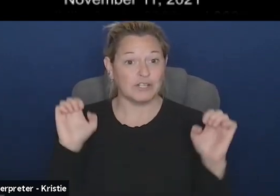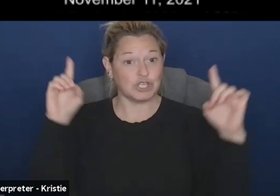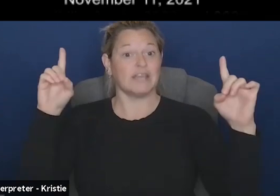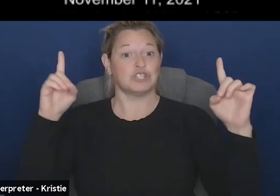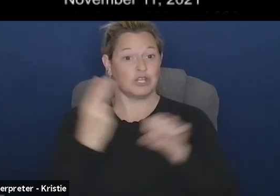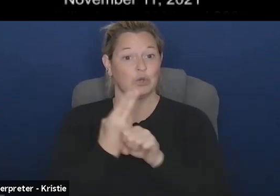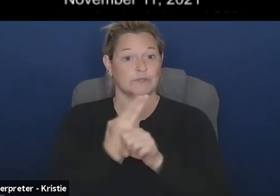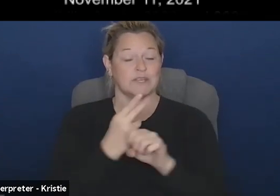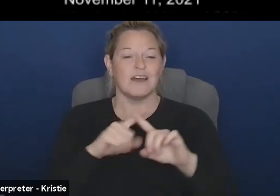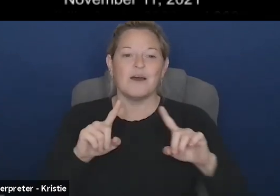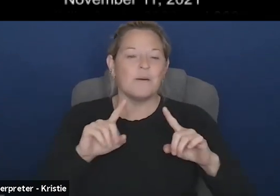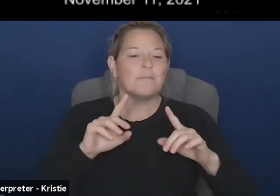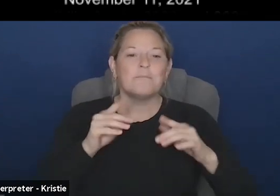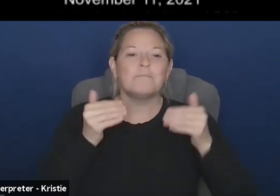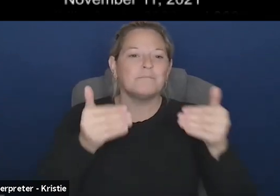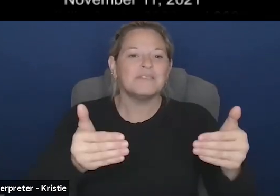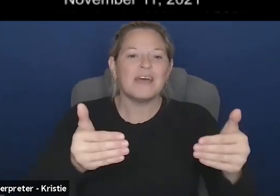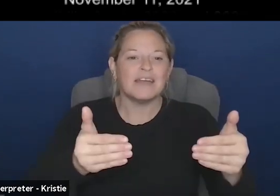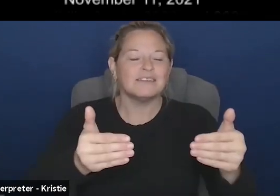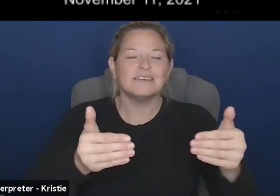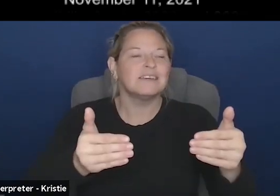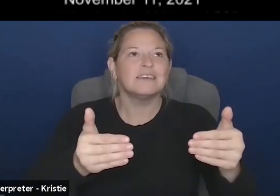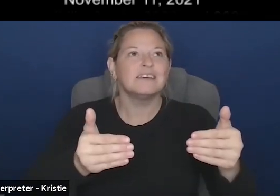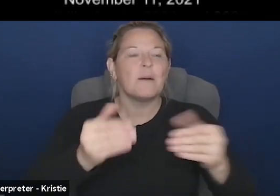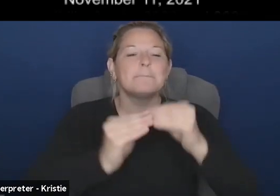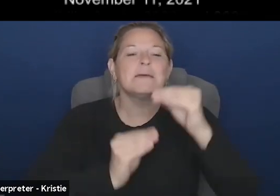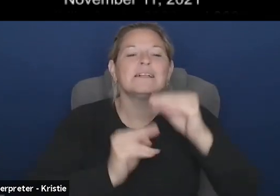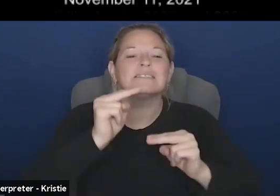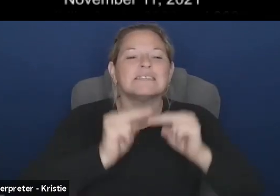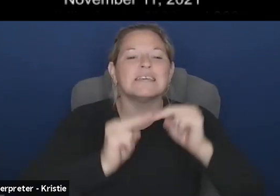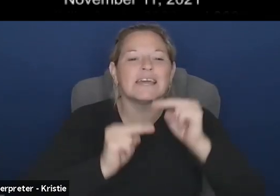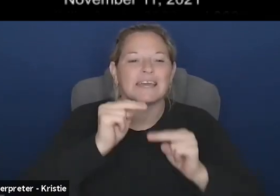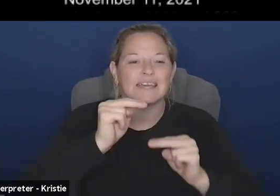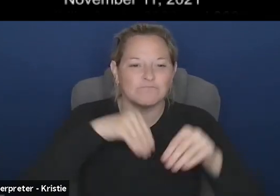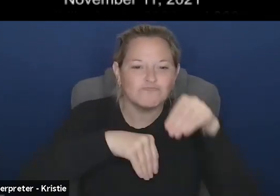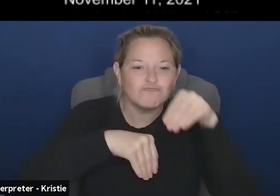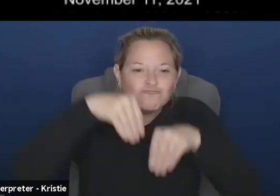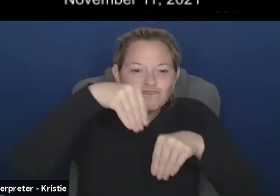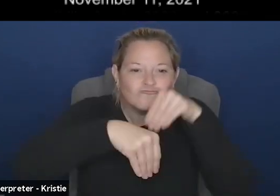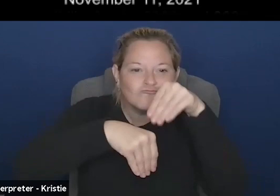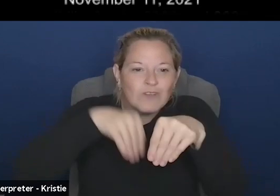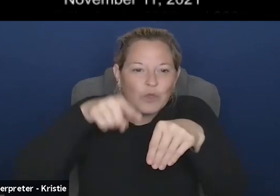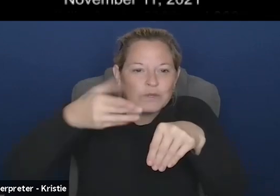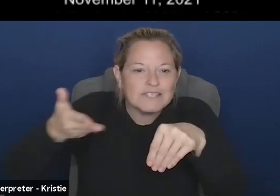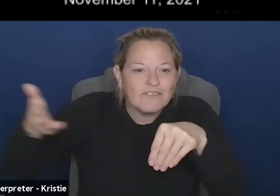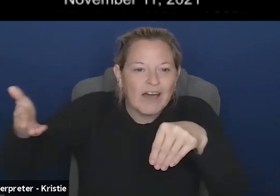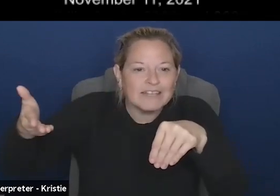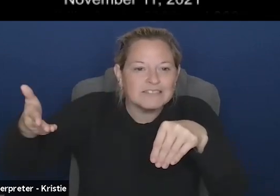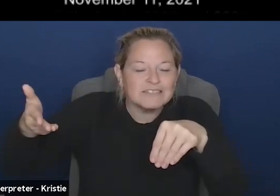the devices that they need for accessibility that you simply can't buy off of the shelf. And it's also